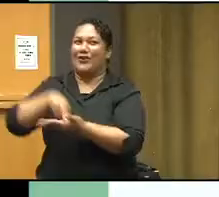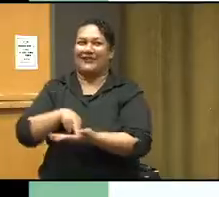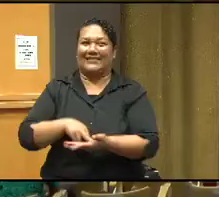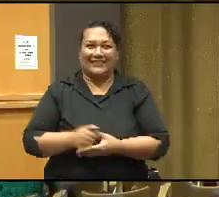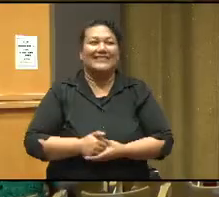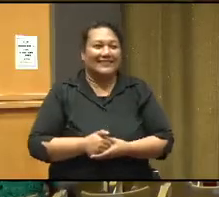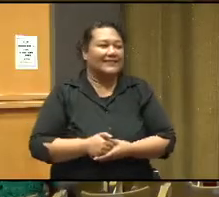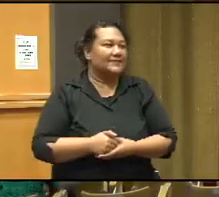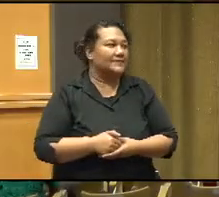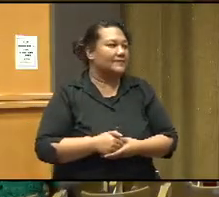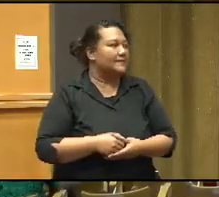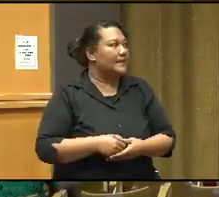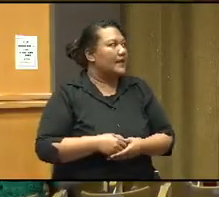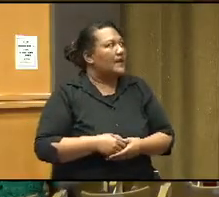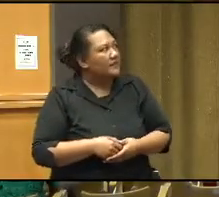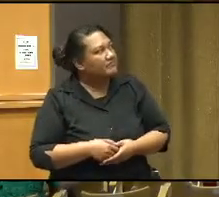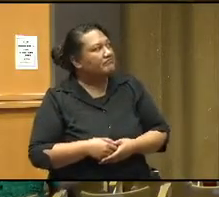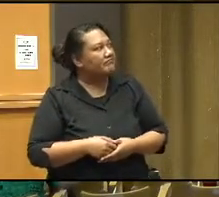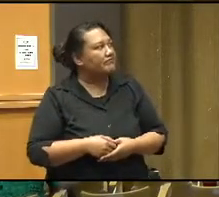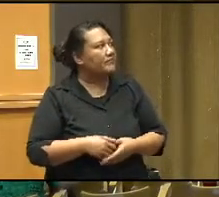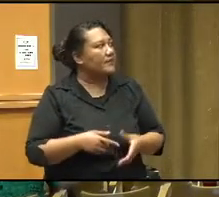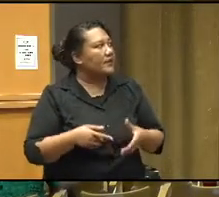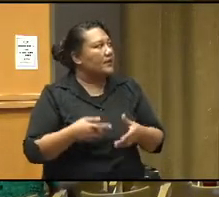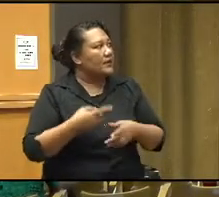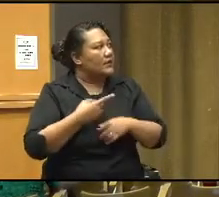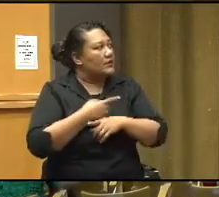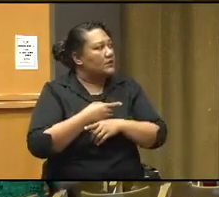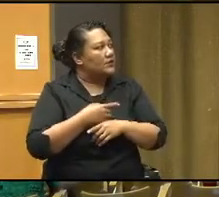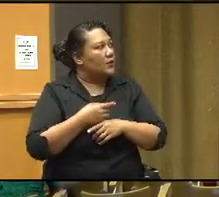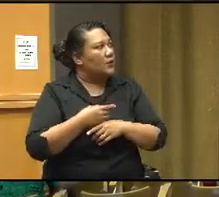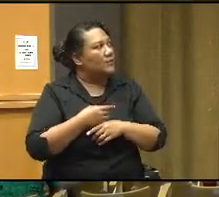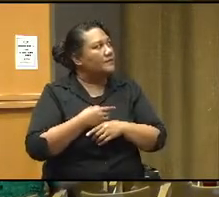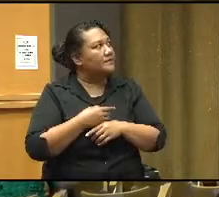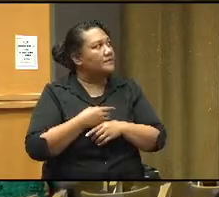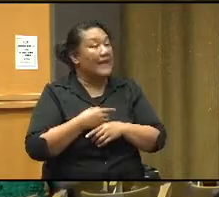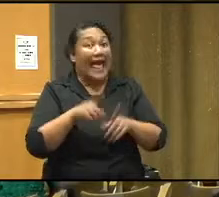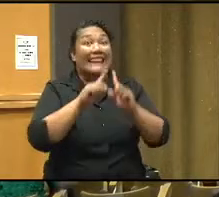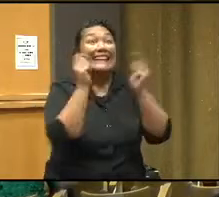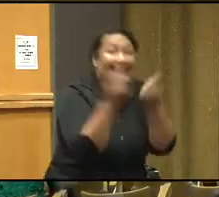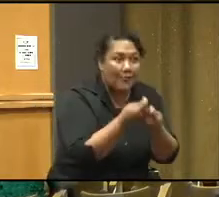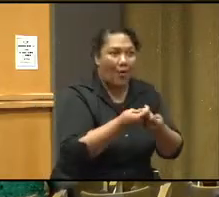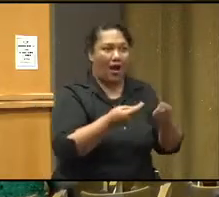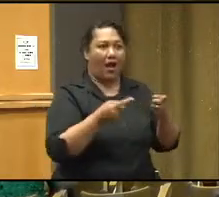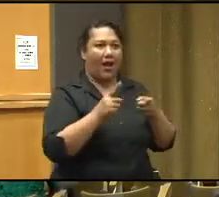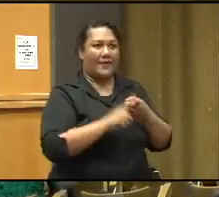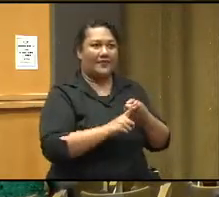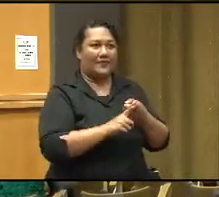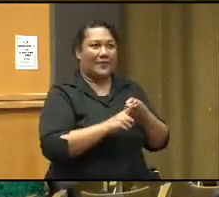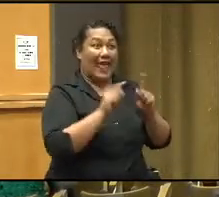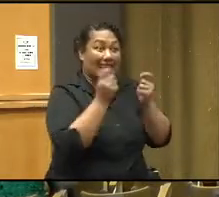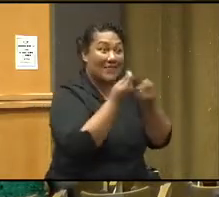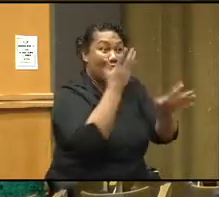is. Nothing sophisticated, but just straight and simple as that. Teamwork, this is what I